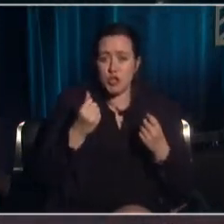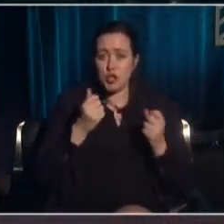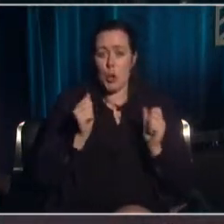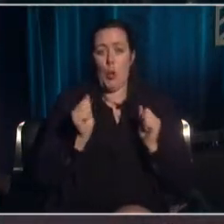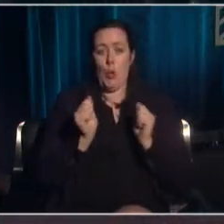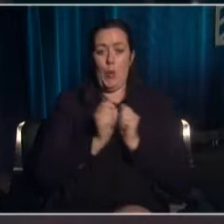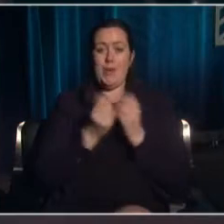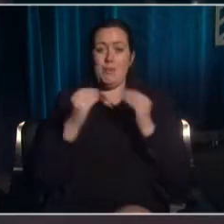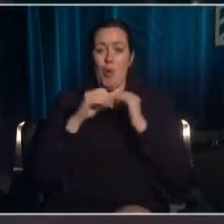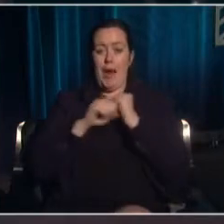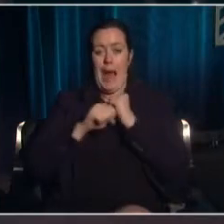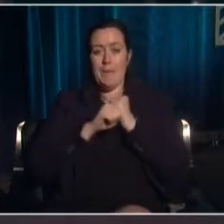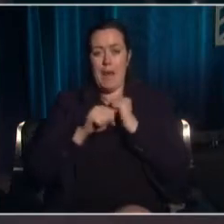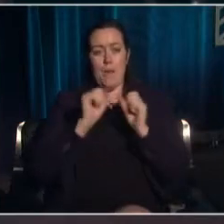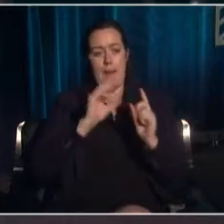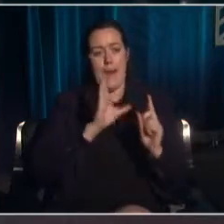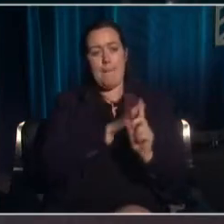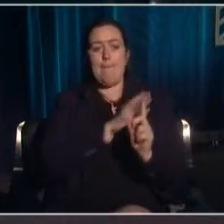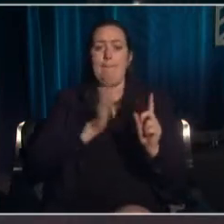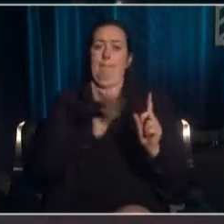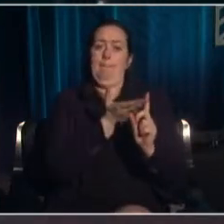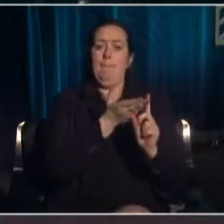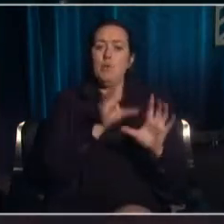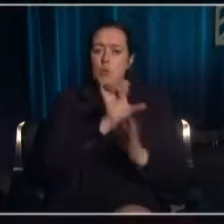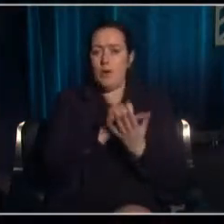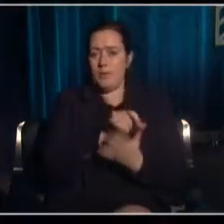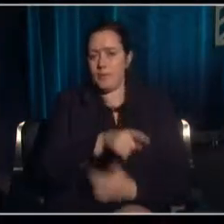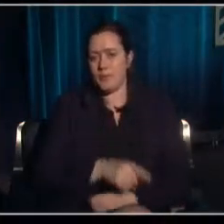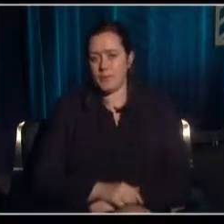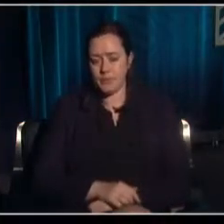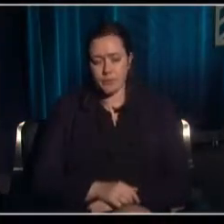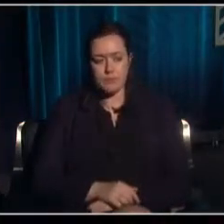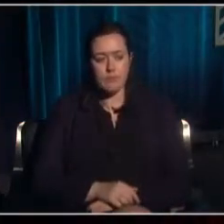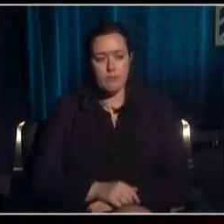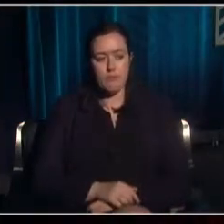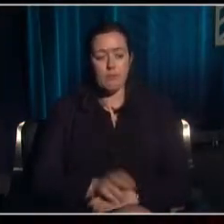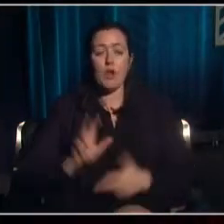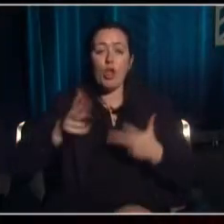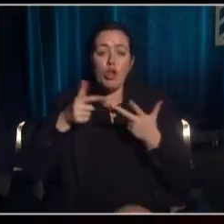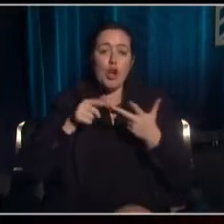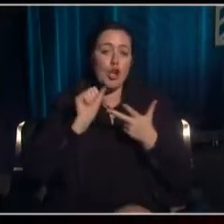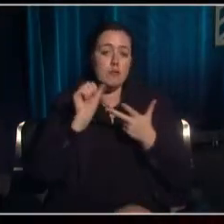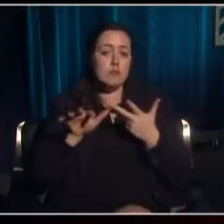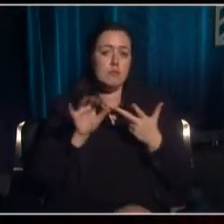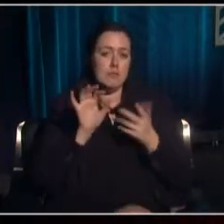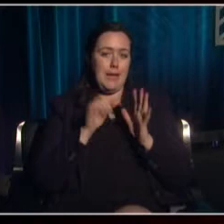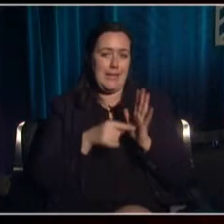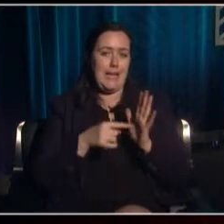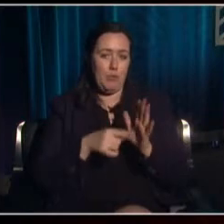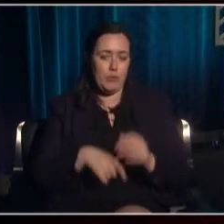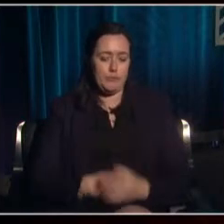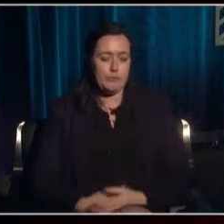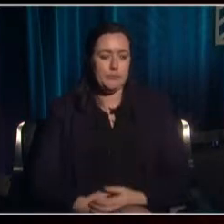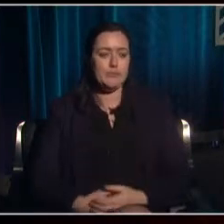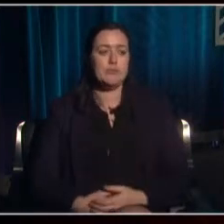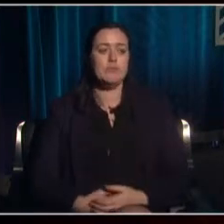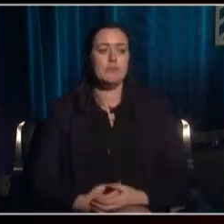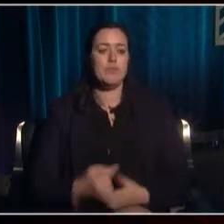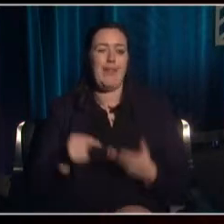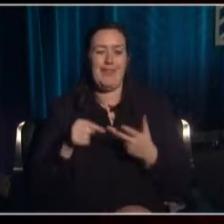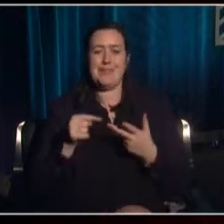progress that way. The third example I want to give you is one that didn't